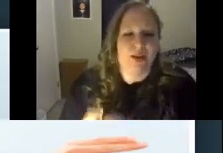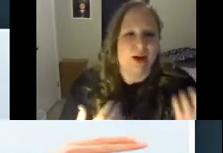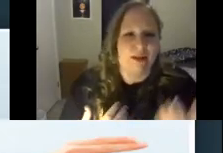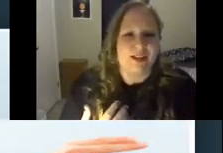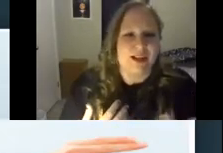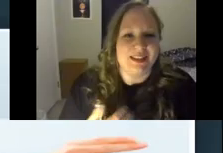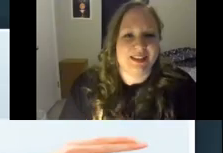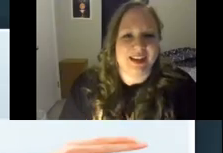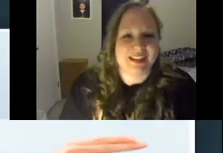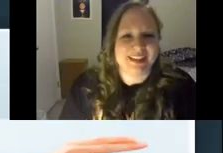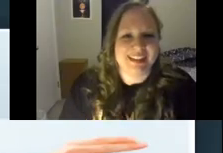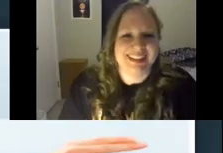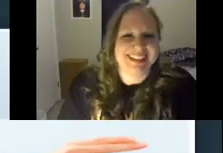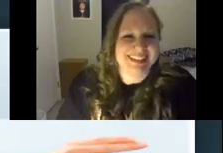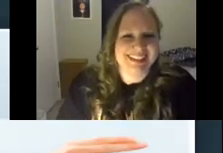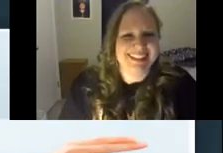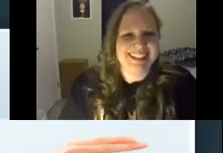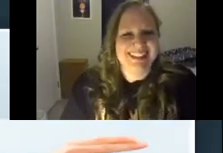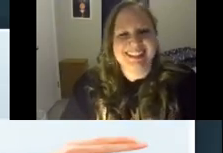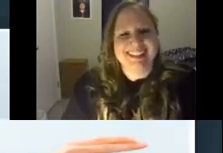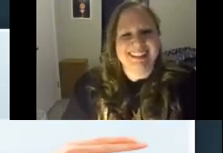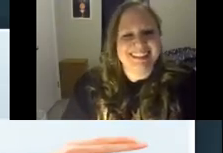203. I don't know how many classes that is.